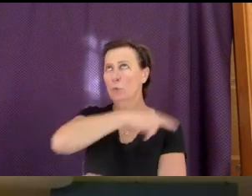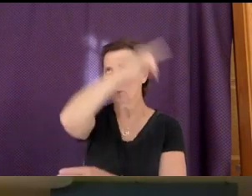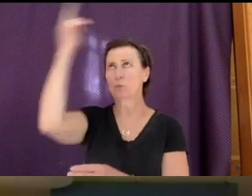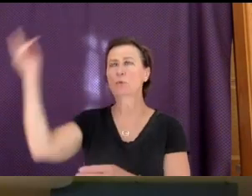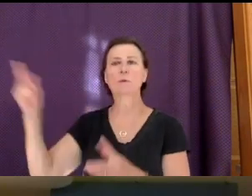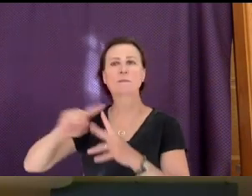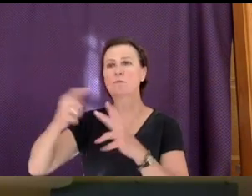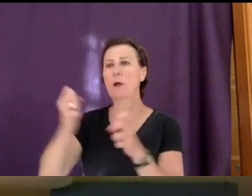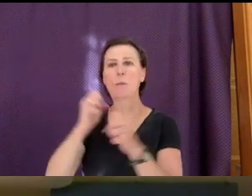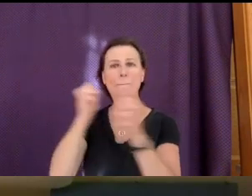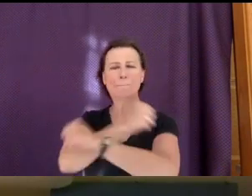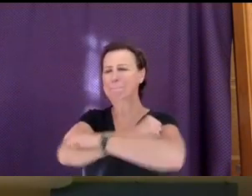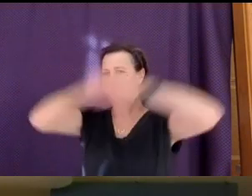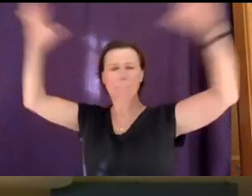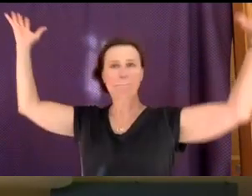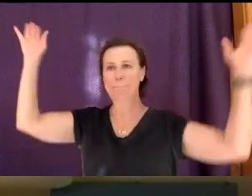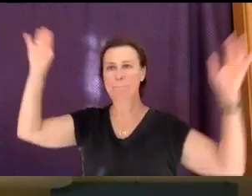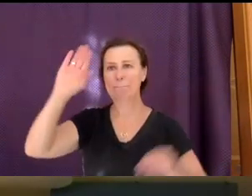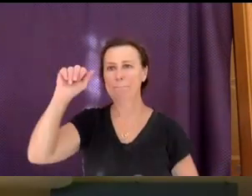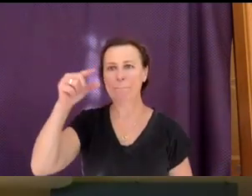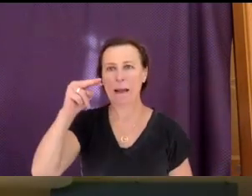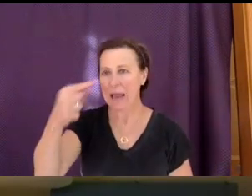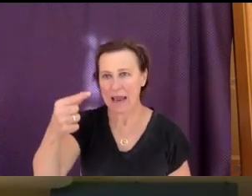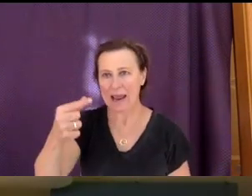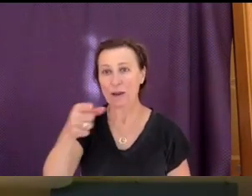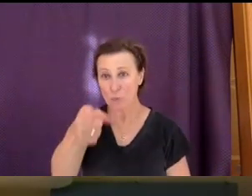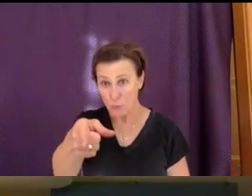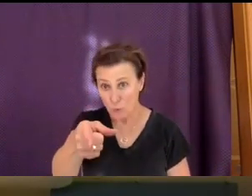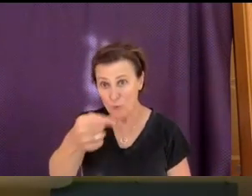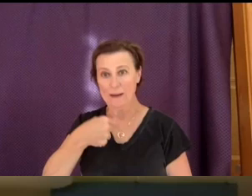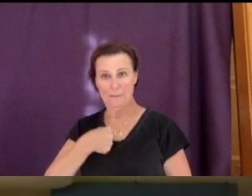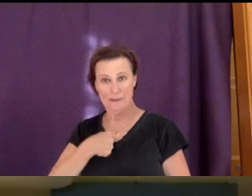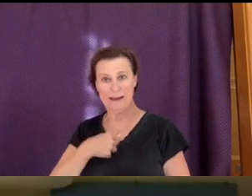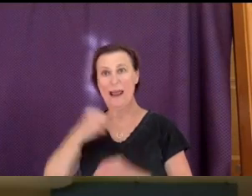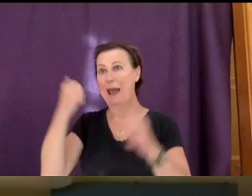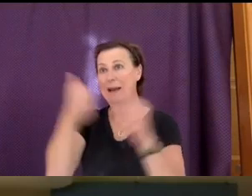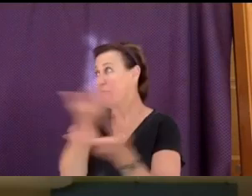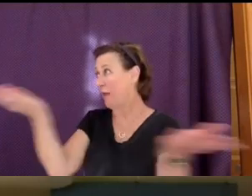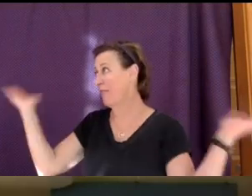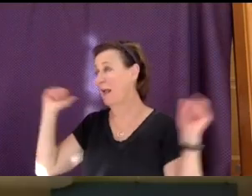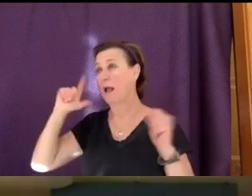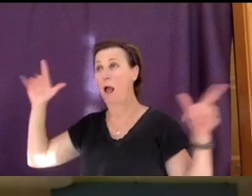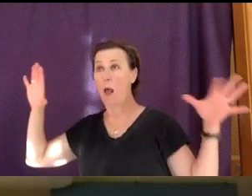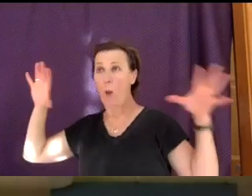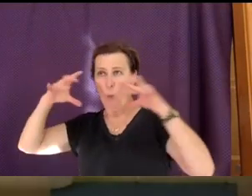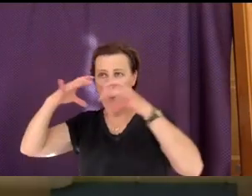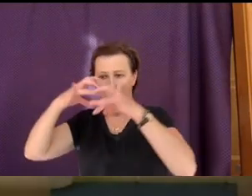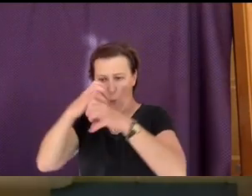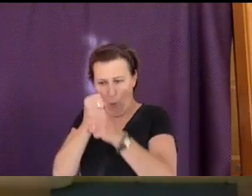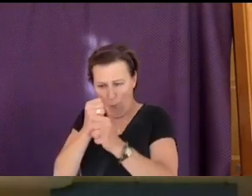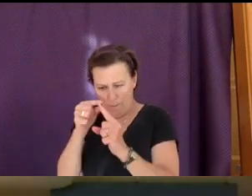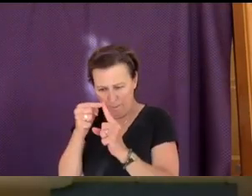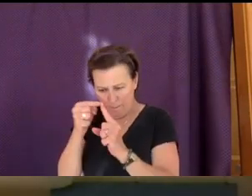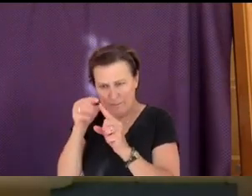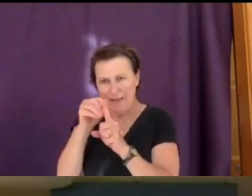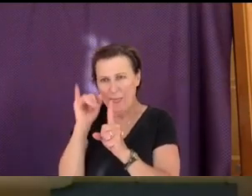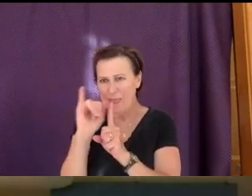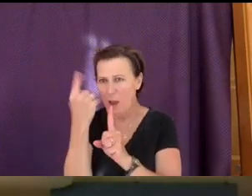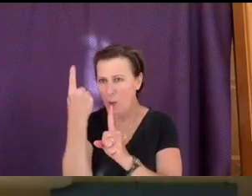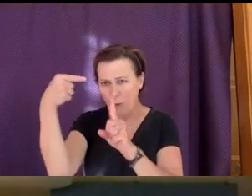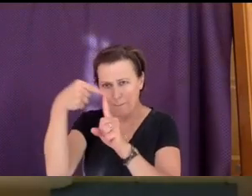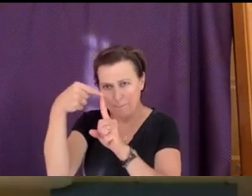big bang, that you and me and everything else out there was all compacted in this single mathematical